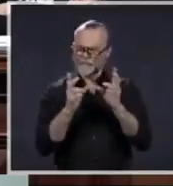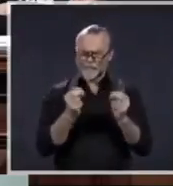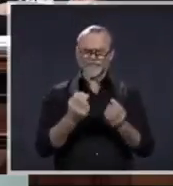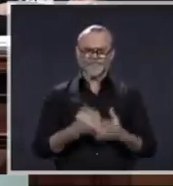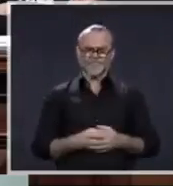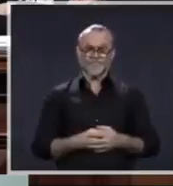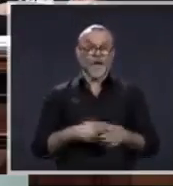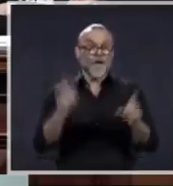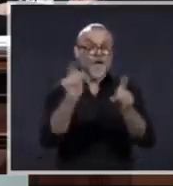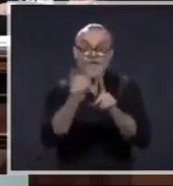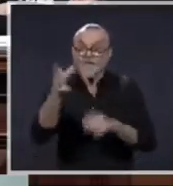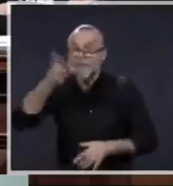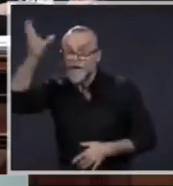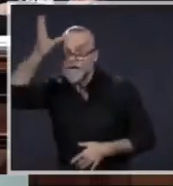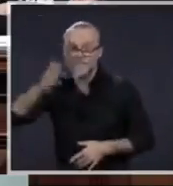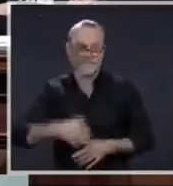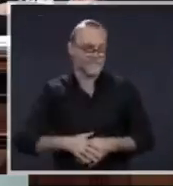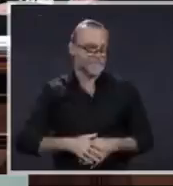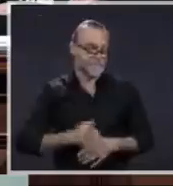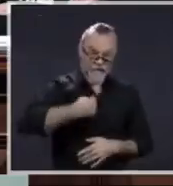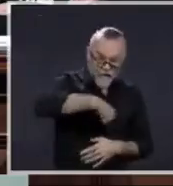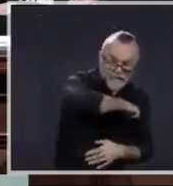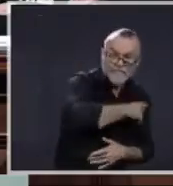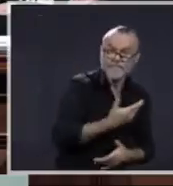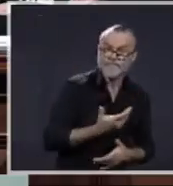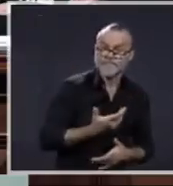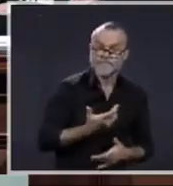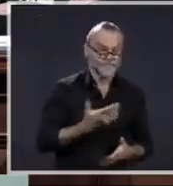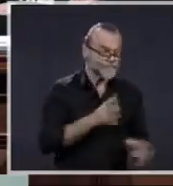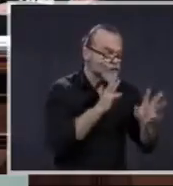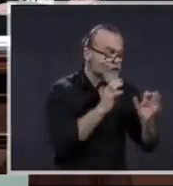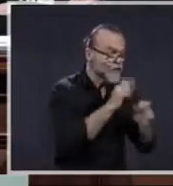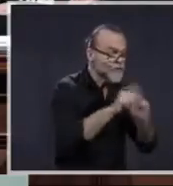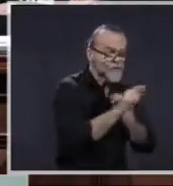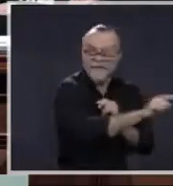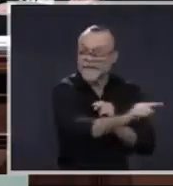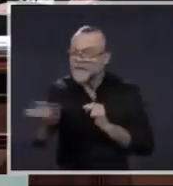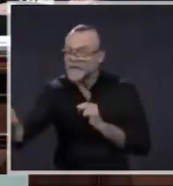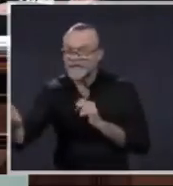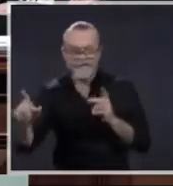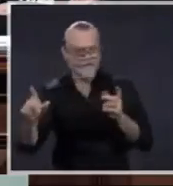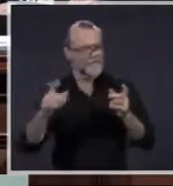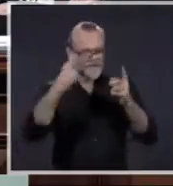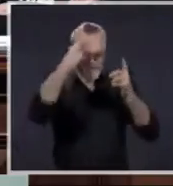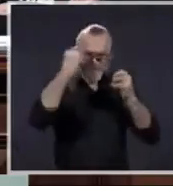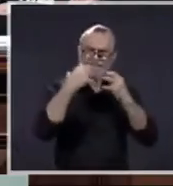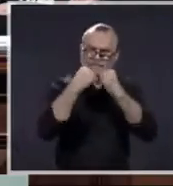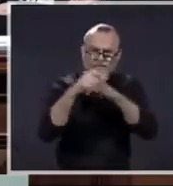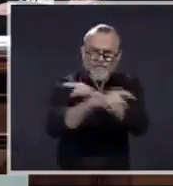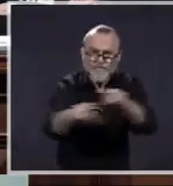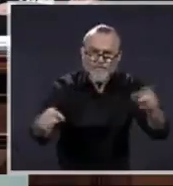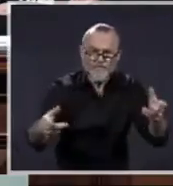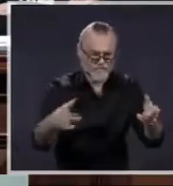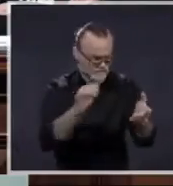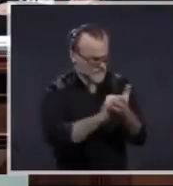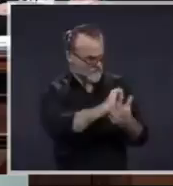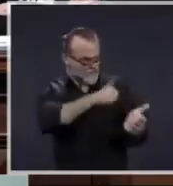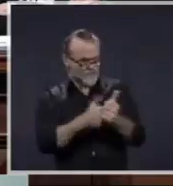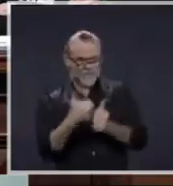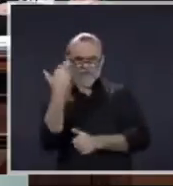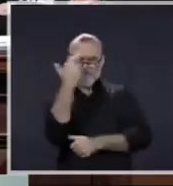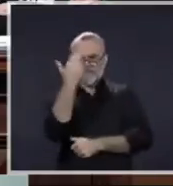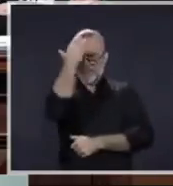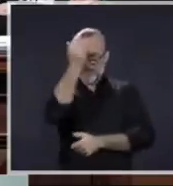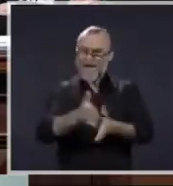greater Montreal region and the daycares above 40-50% of capacity, it's going to be hard for